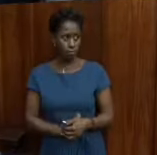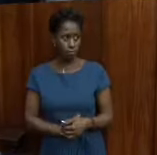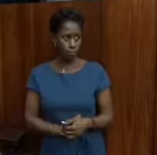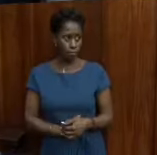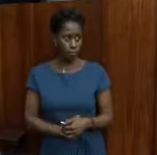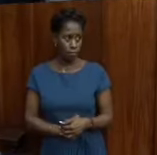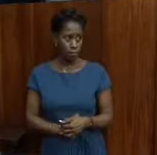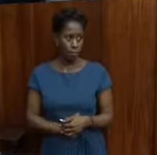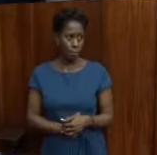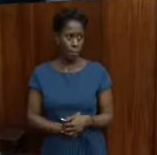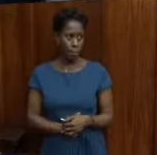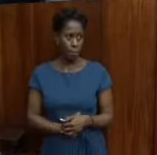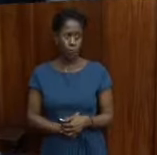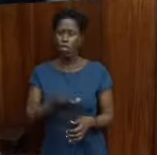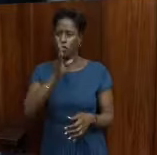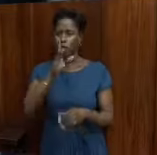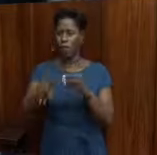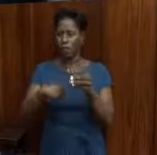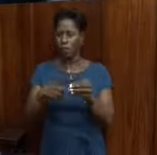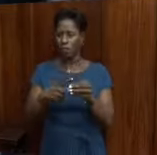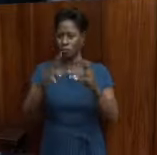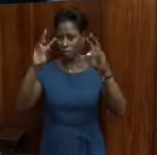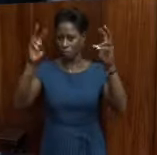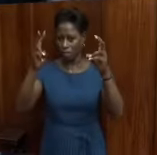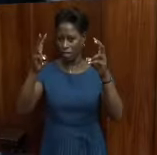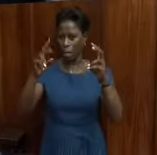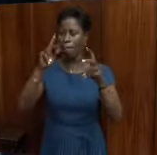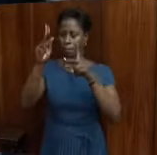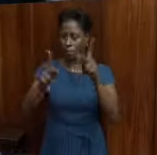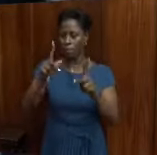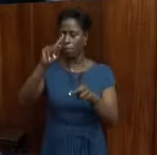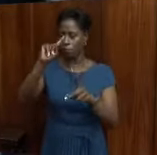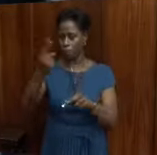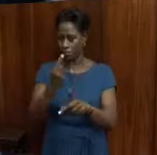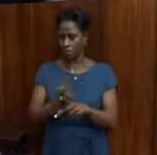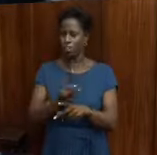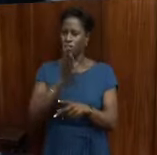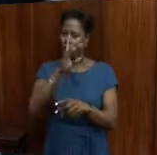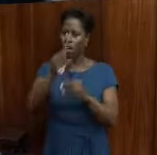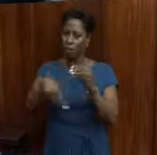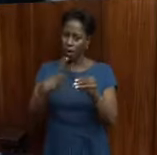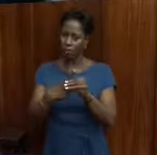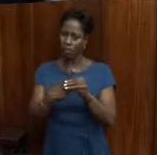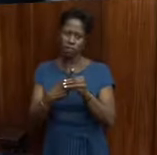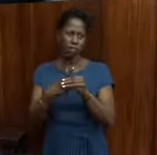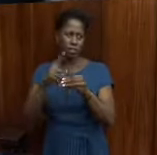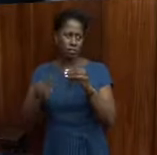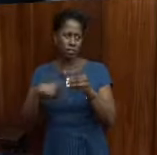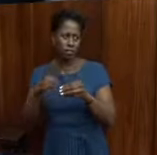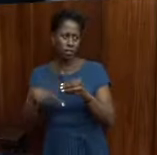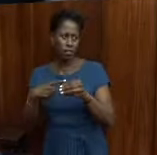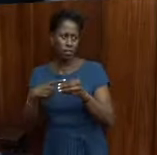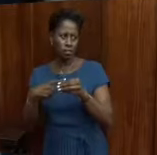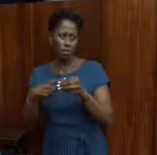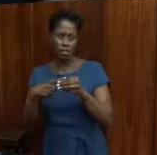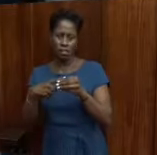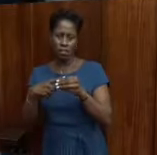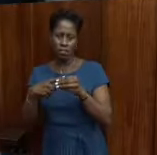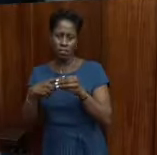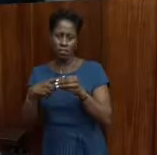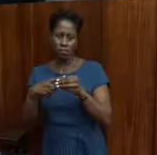At the heart of putting people first, my government will continue to lead the way in digital transformation with the hope that the